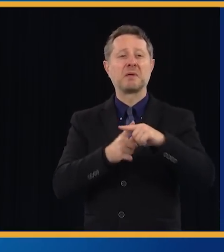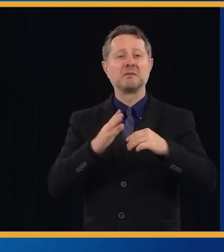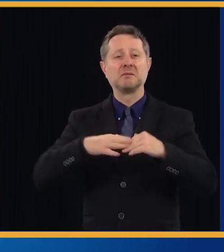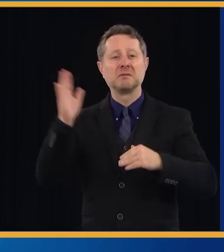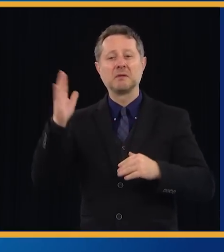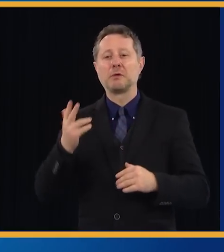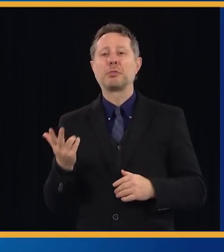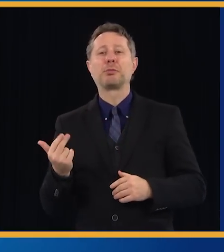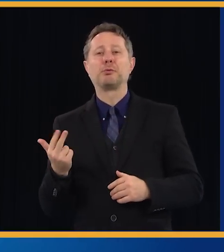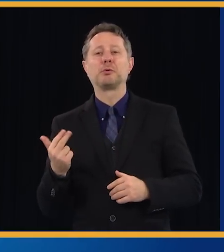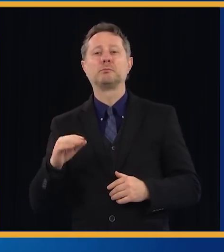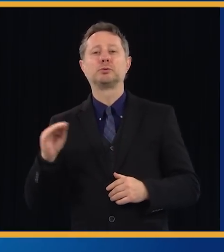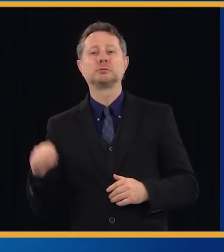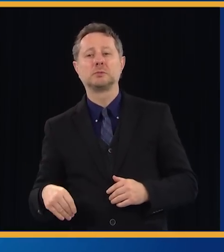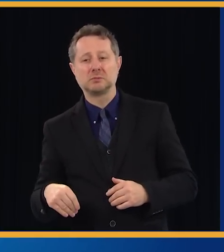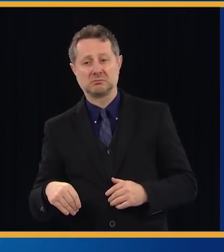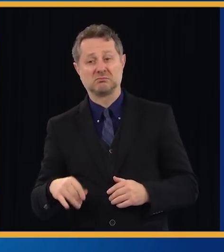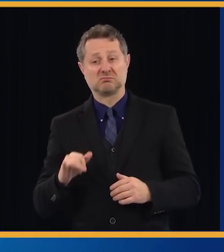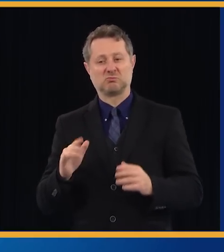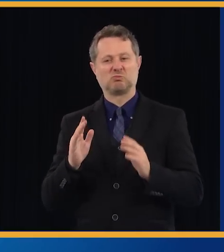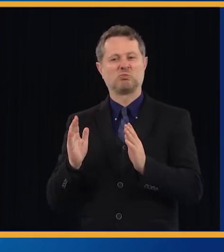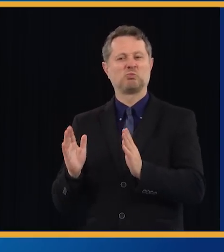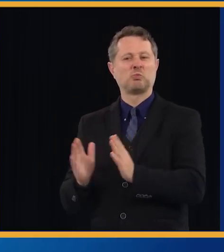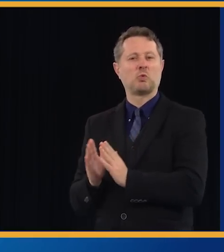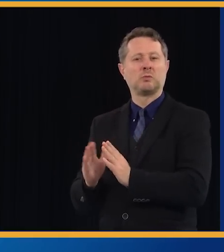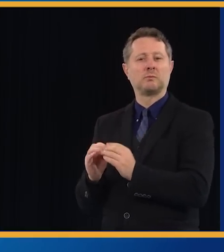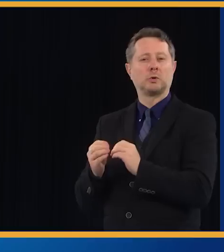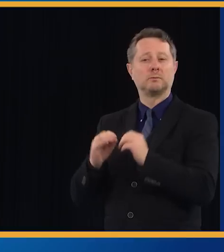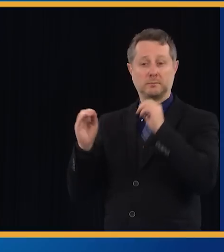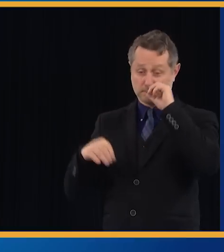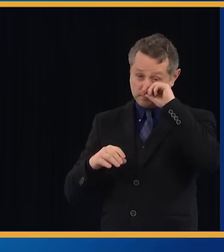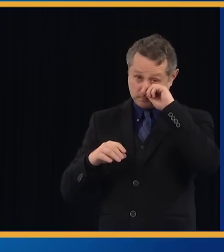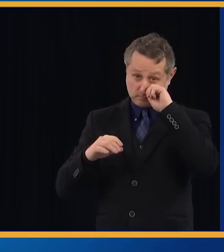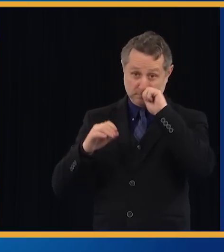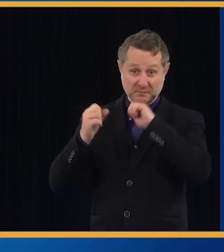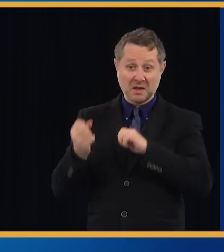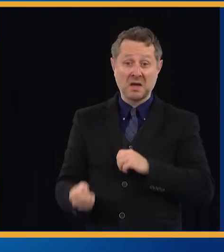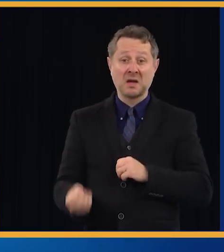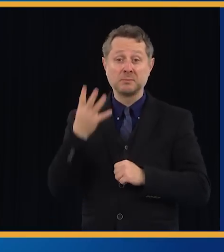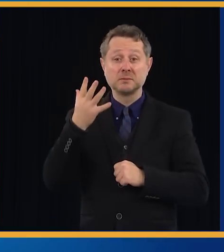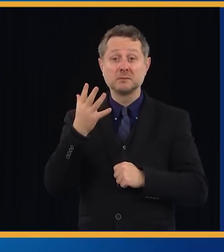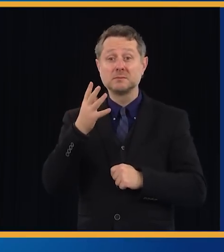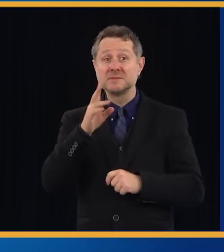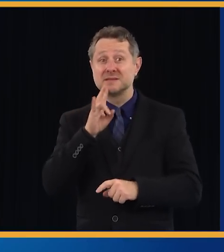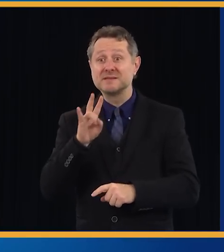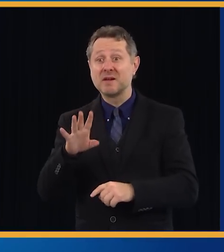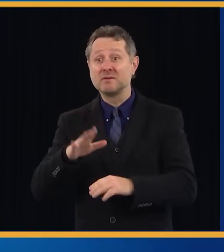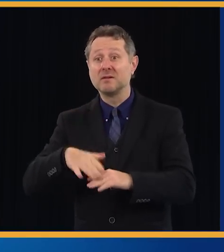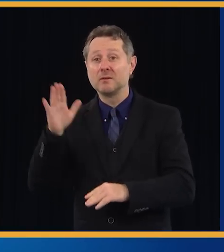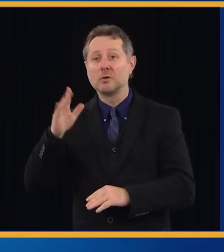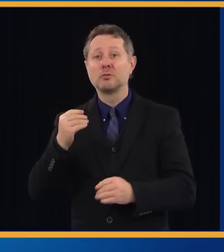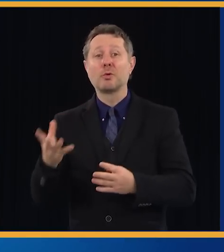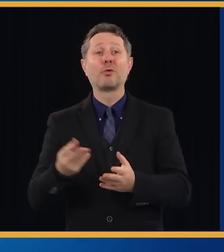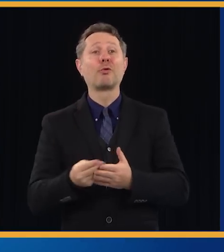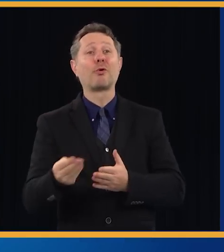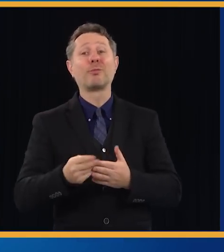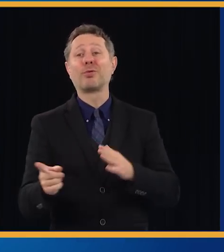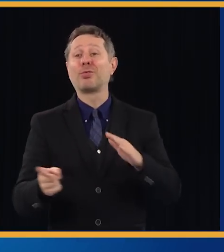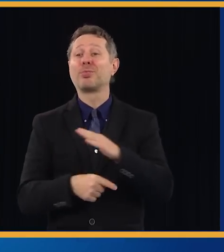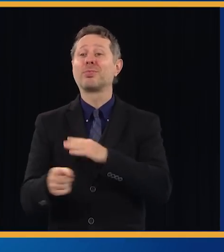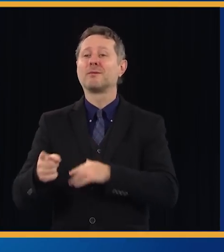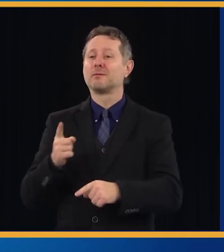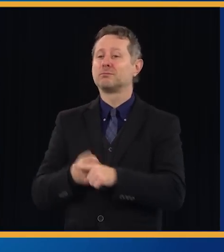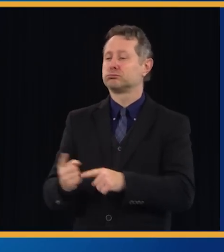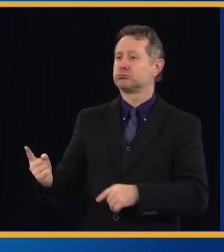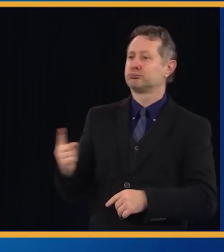but it's a small percent of the total. Again, how many 75-year-olds were out shopping and about? That is the group that's supposed